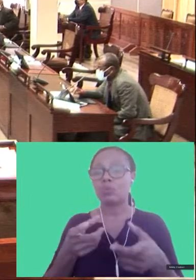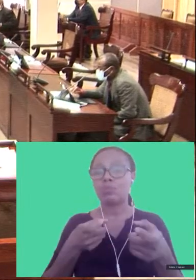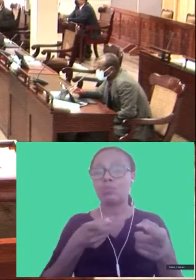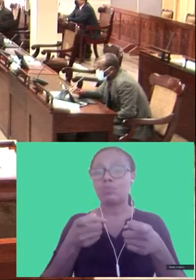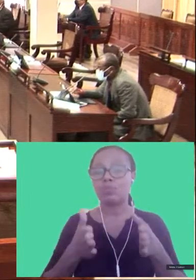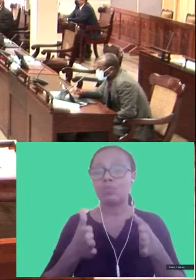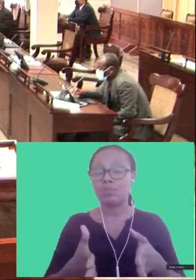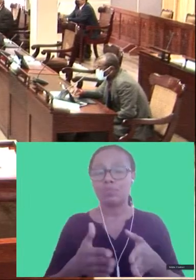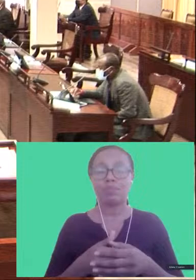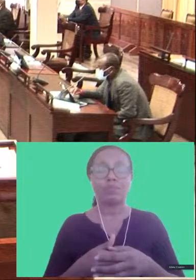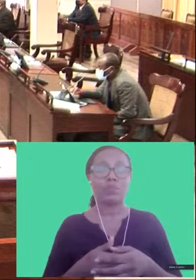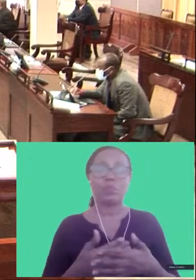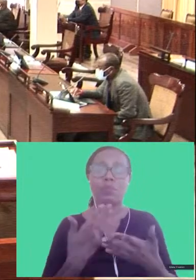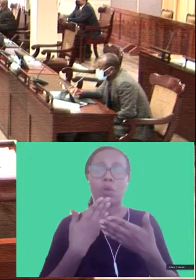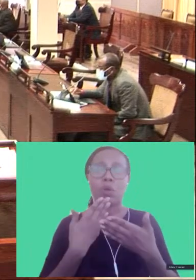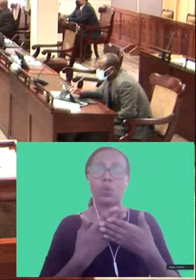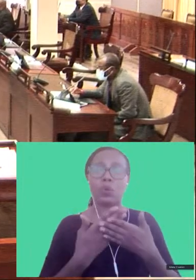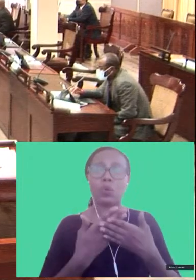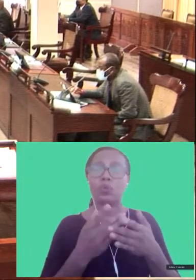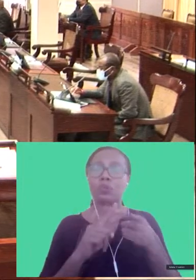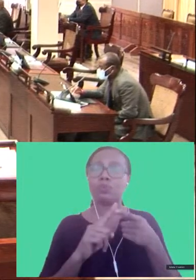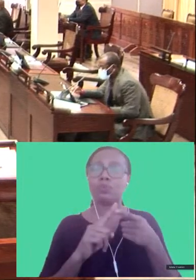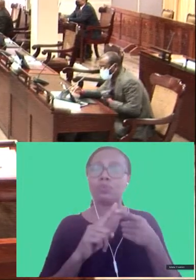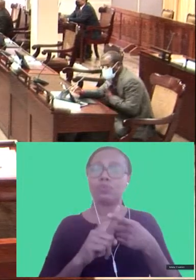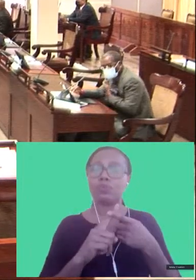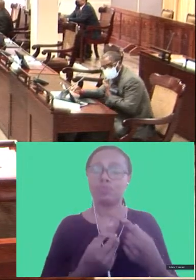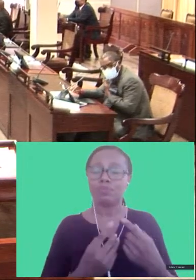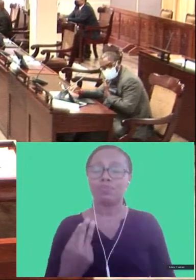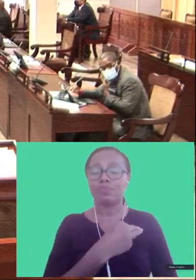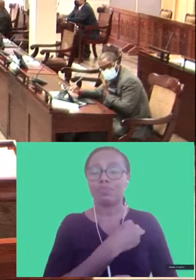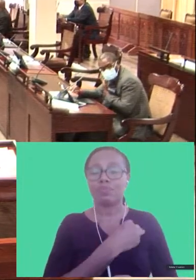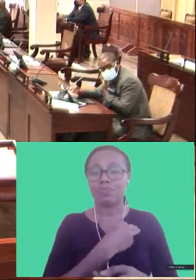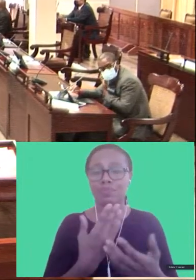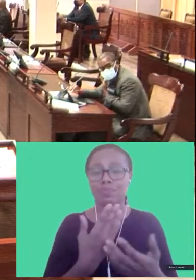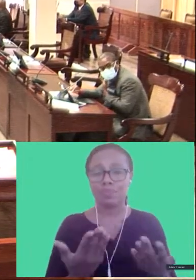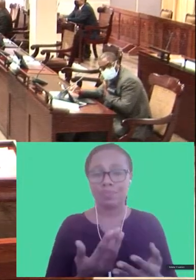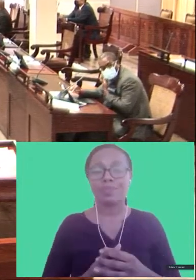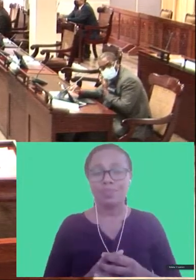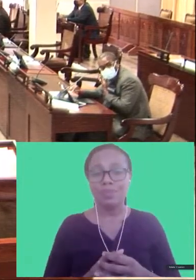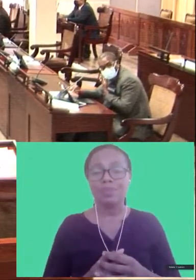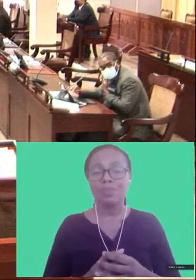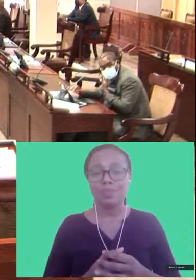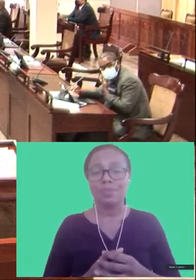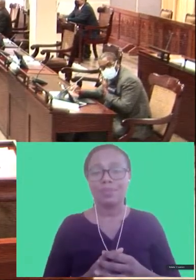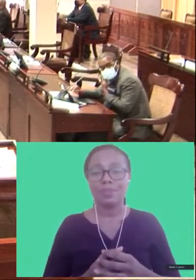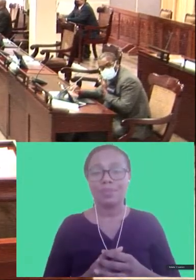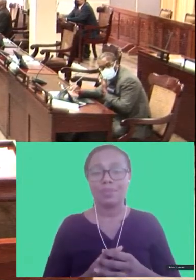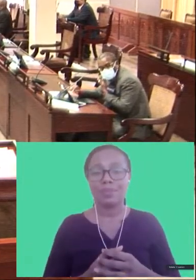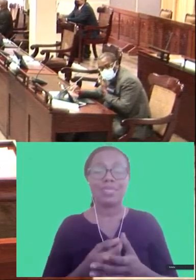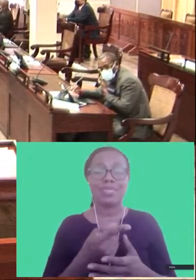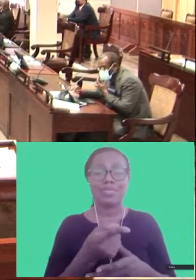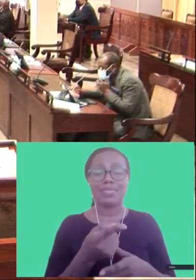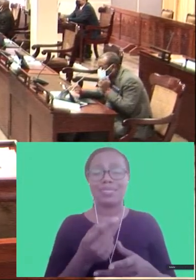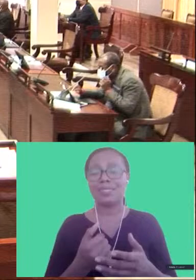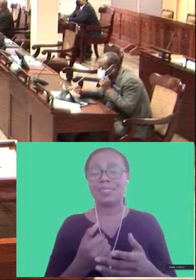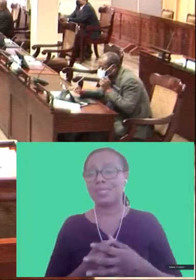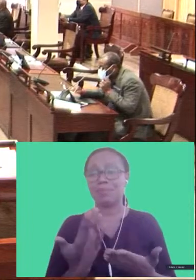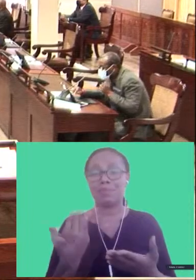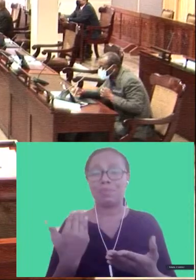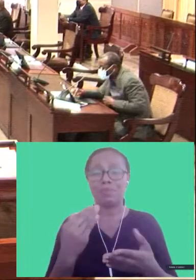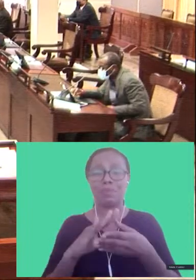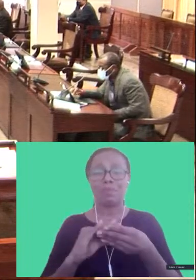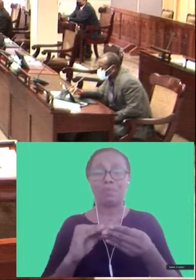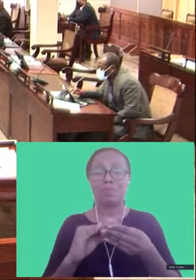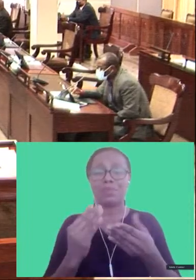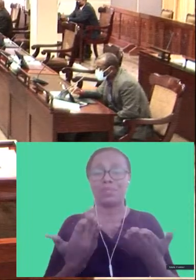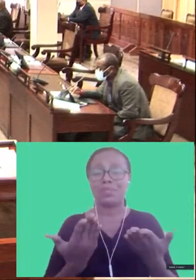the entrepreneur is born. It's very suggestive in most of his pronouncements that he's looking forward